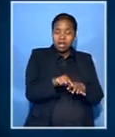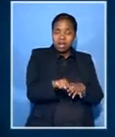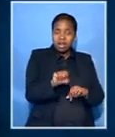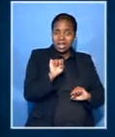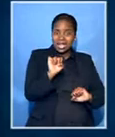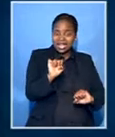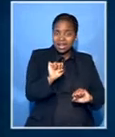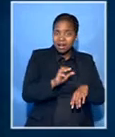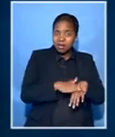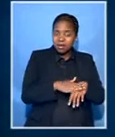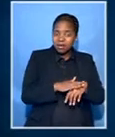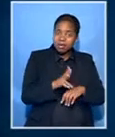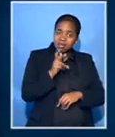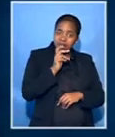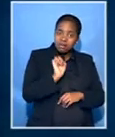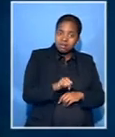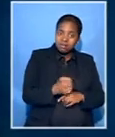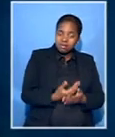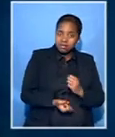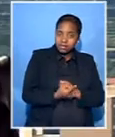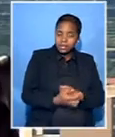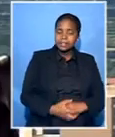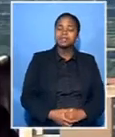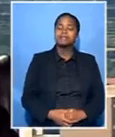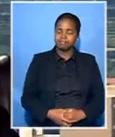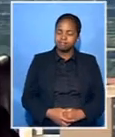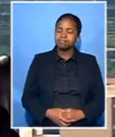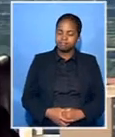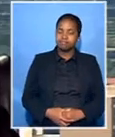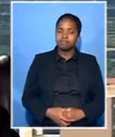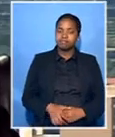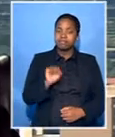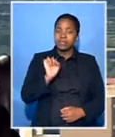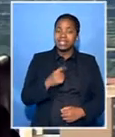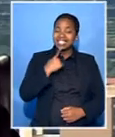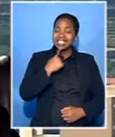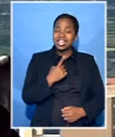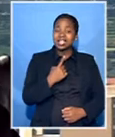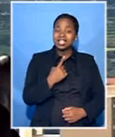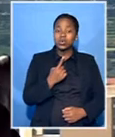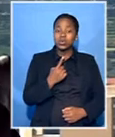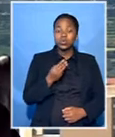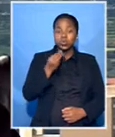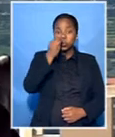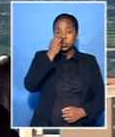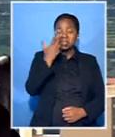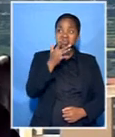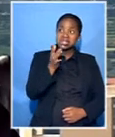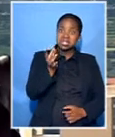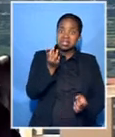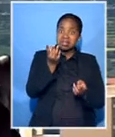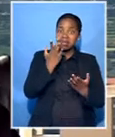action. Can you tell us any more about that? Yes, I can tell you that in breaking news, I've just been,